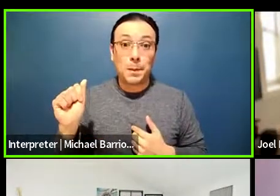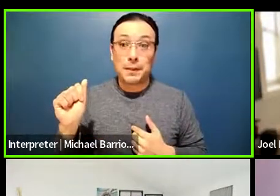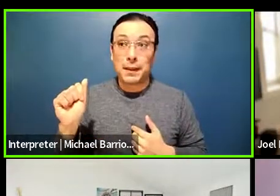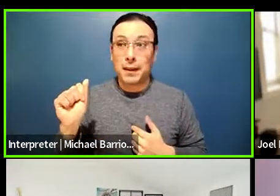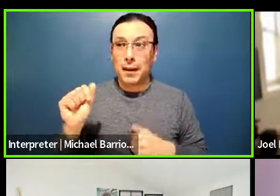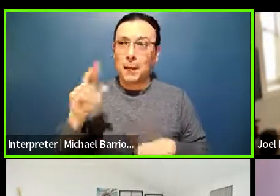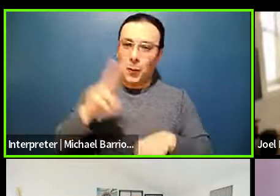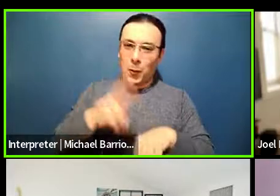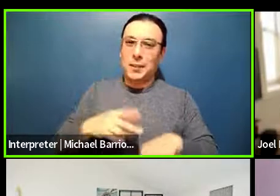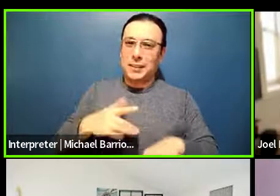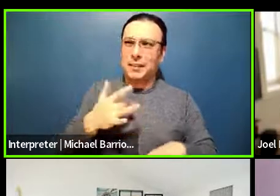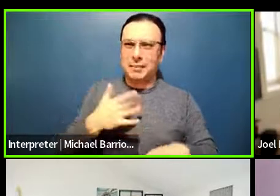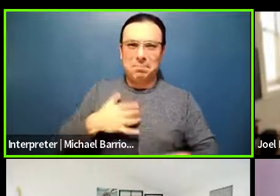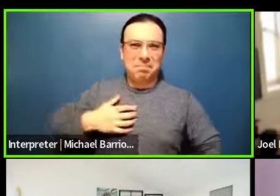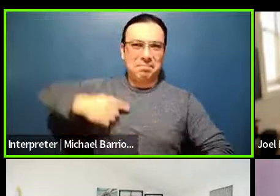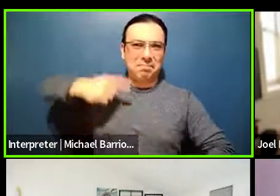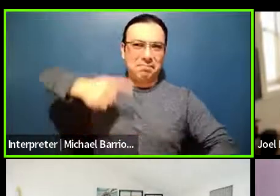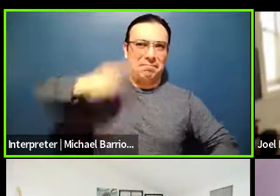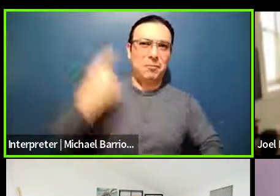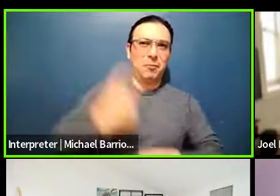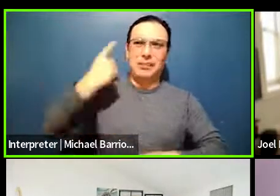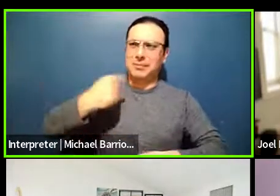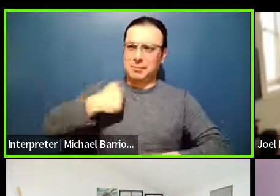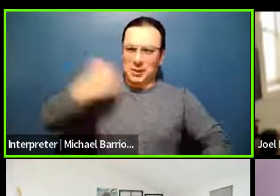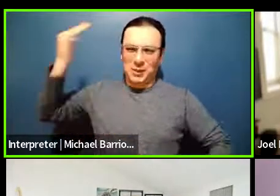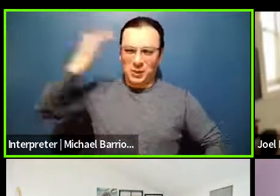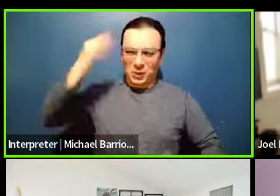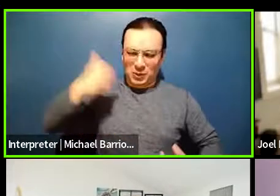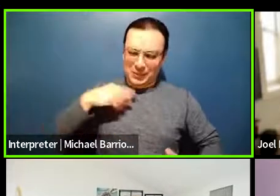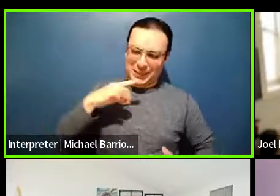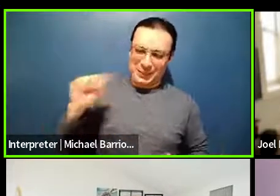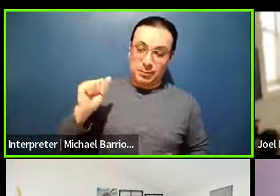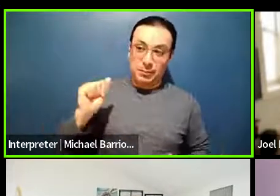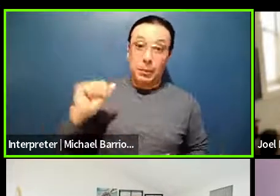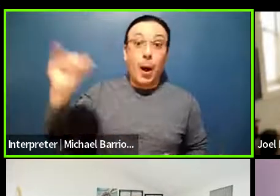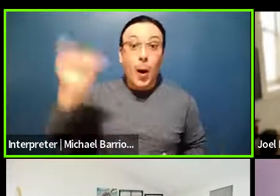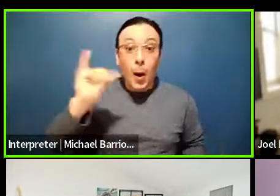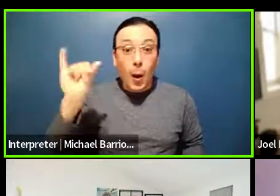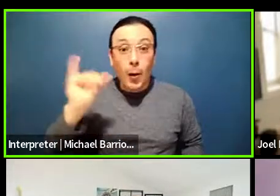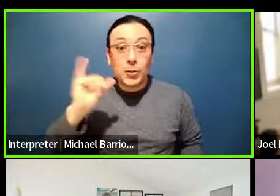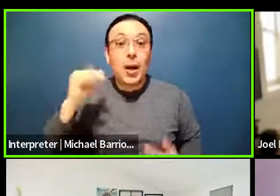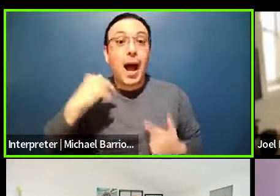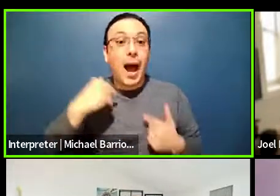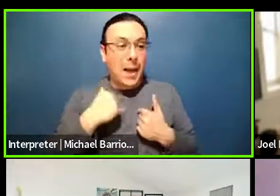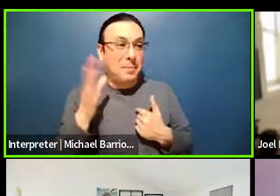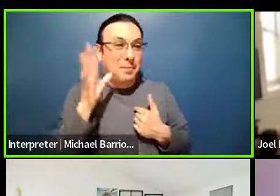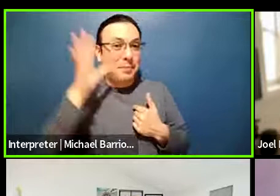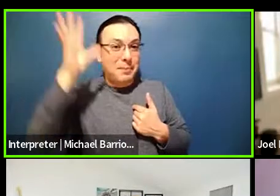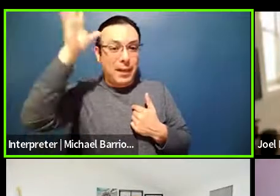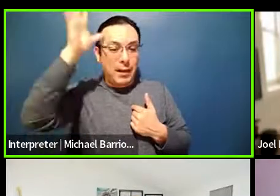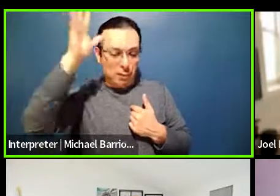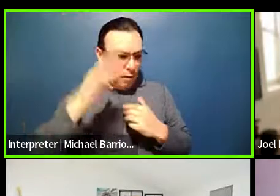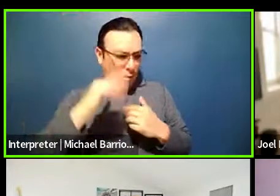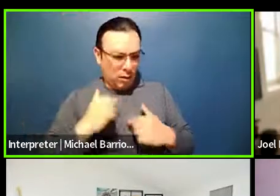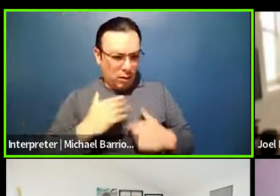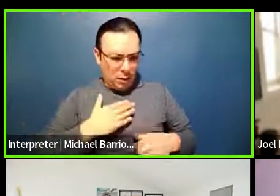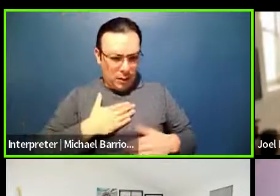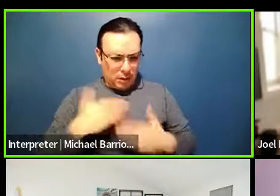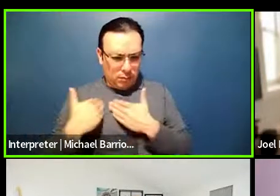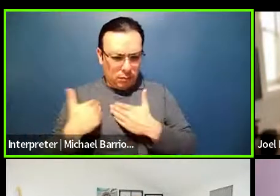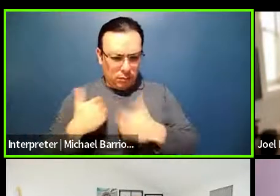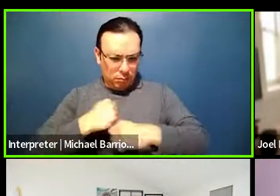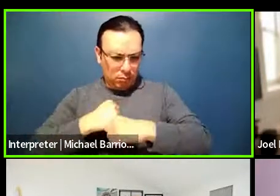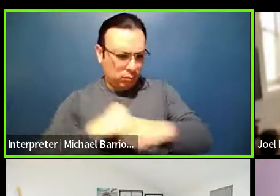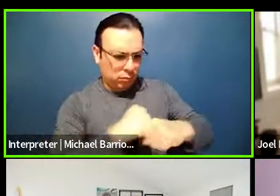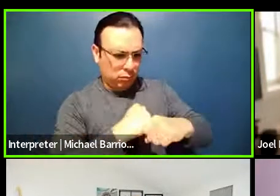but I'm also a parent, right? So I understand the need to protect your child, but I think as much as we can push